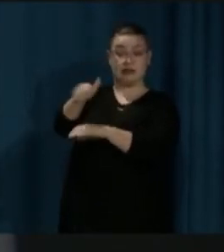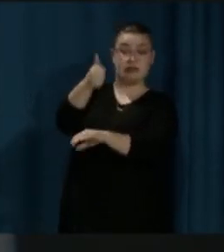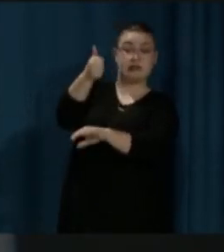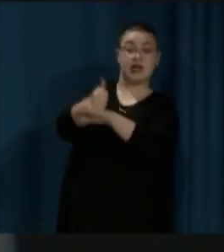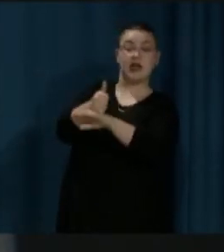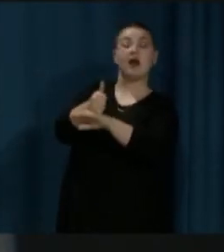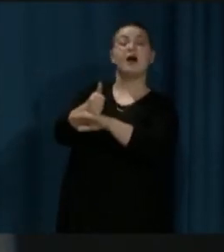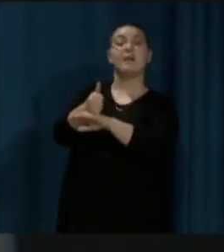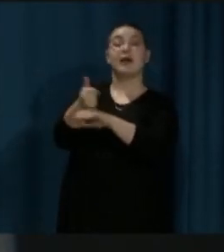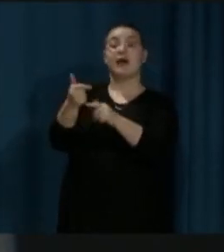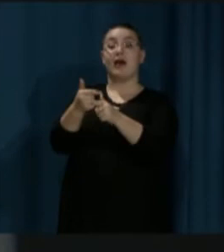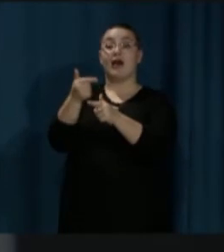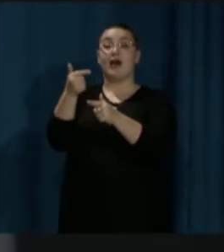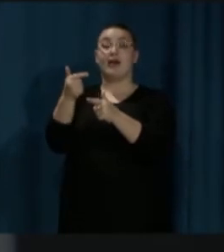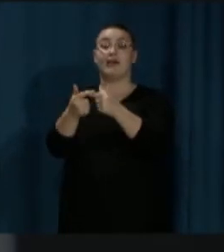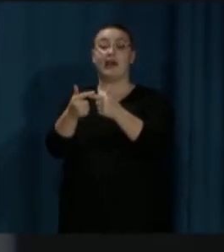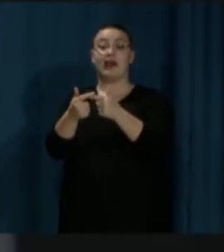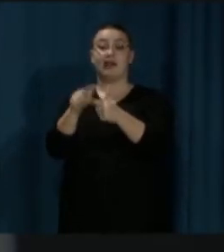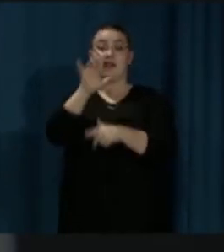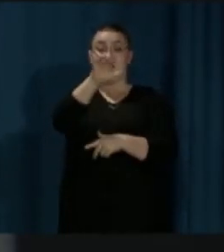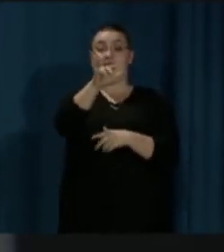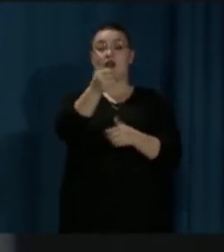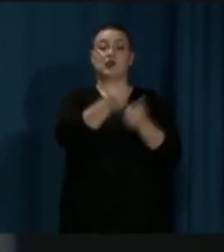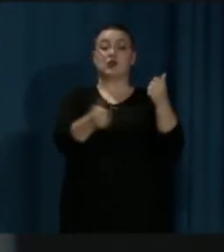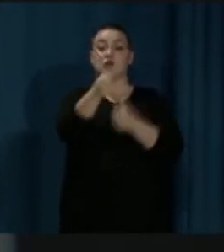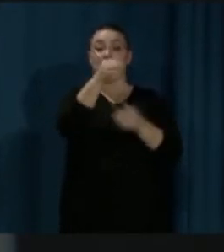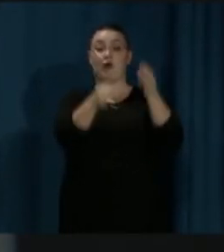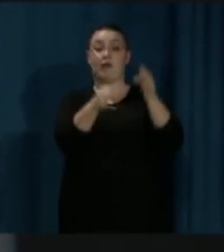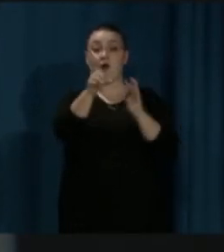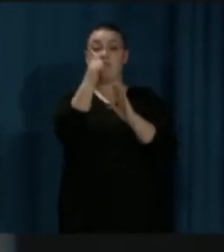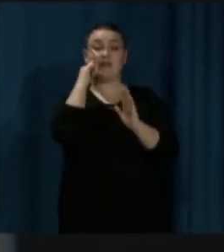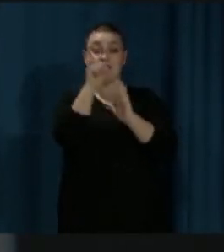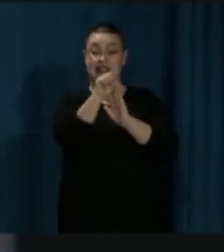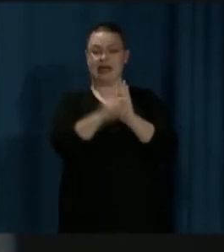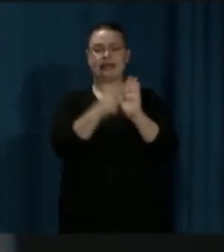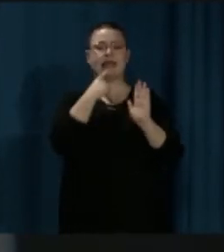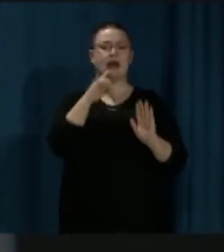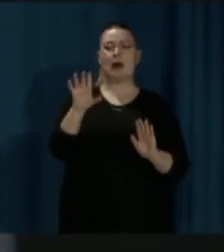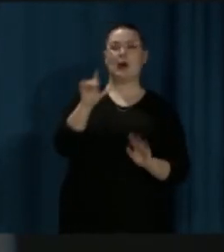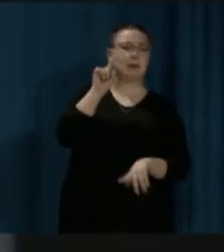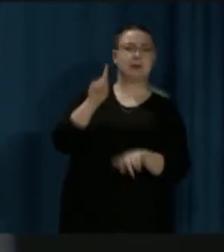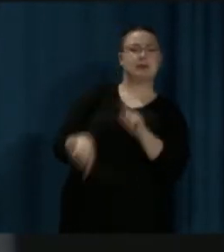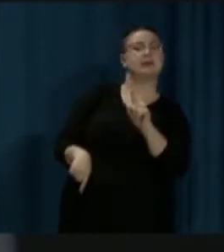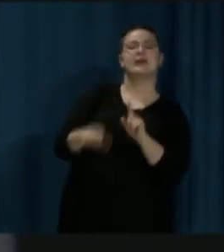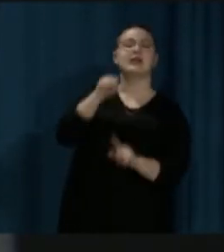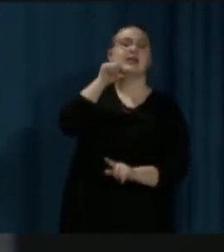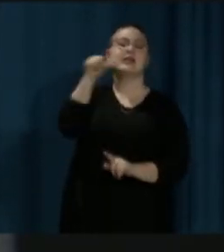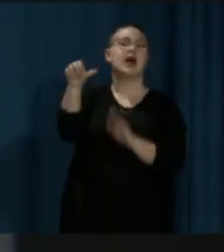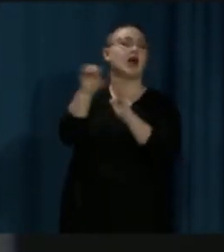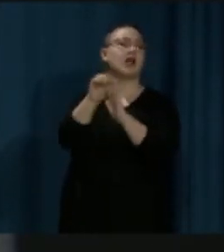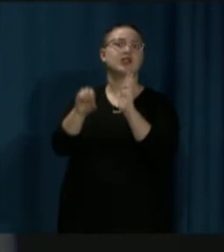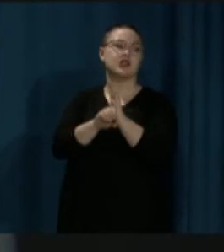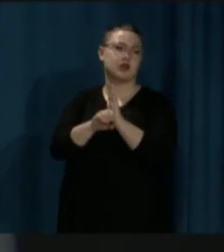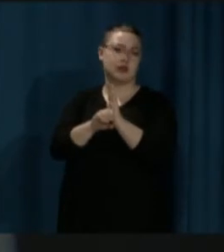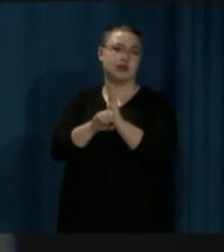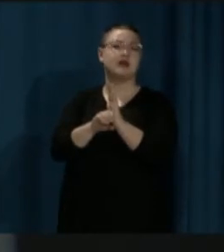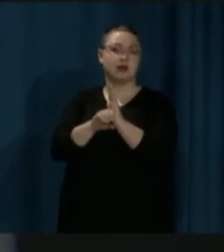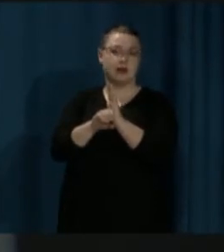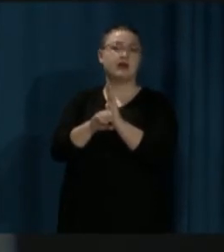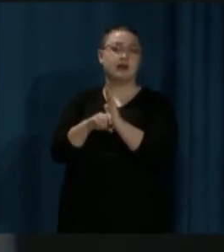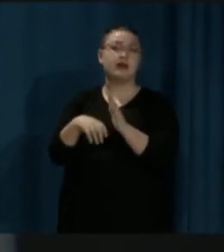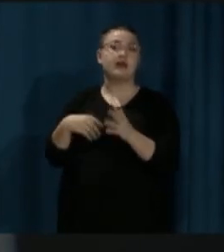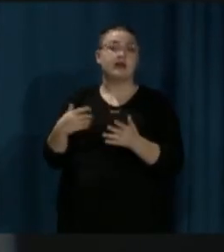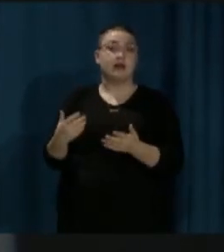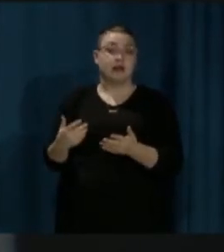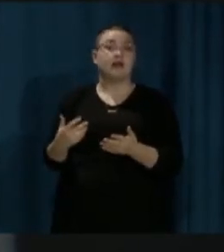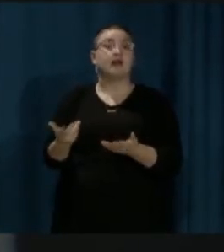Court just ruled that unconstitutional because their state constitution literally outlines the reasons why you'd be allowed to have an absentee ballot,